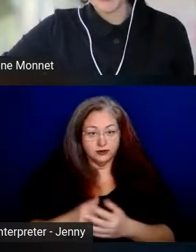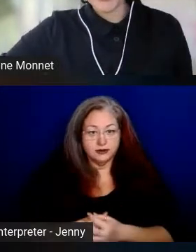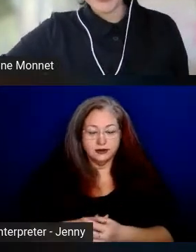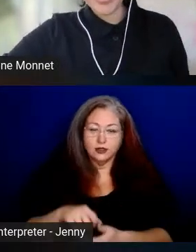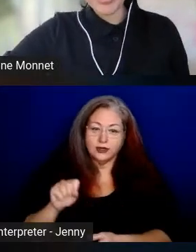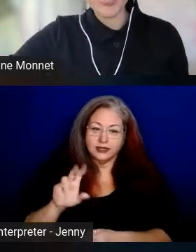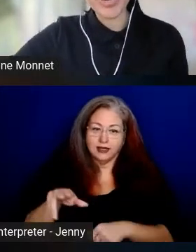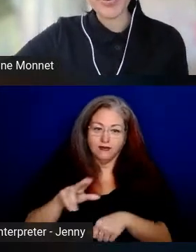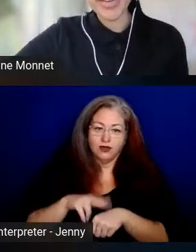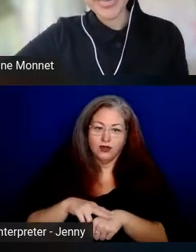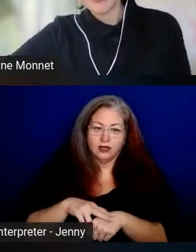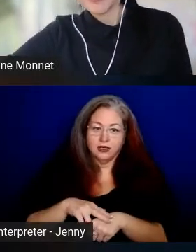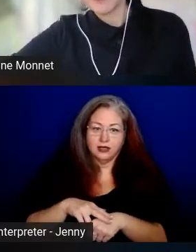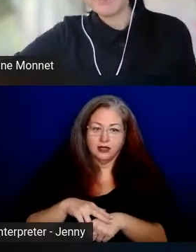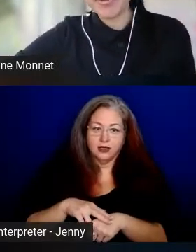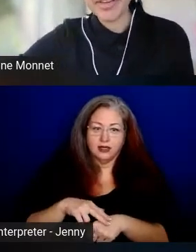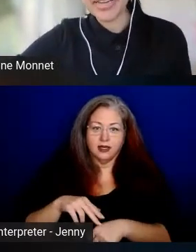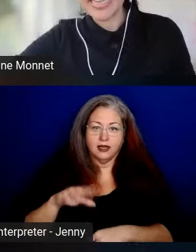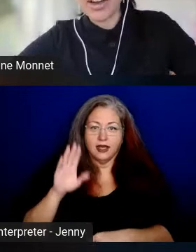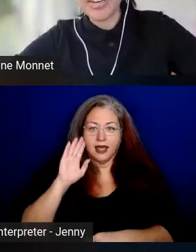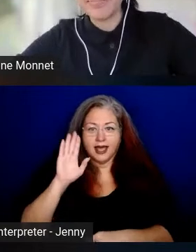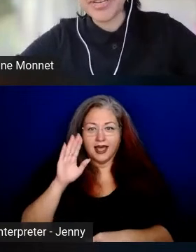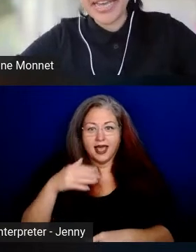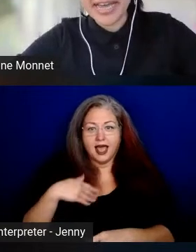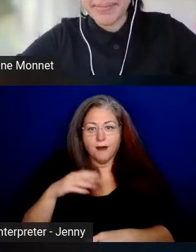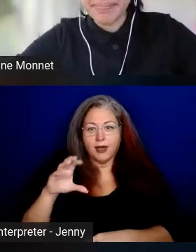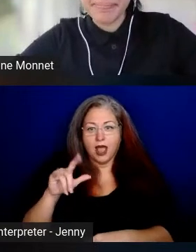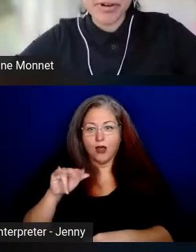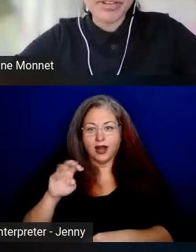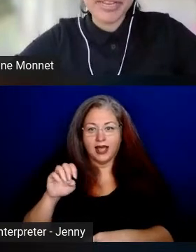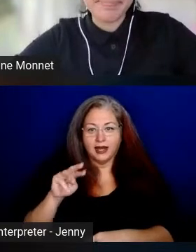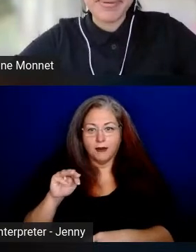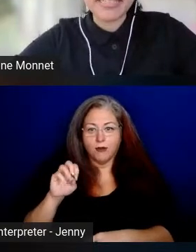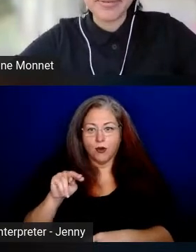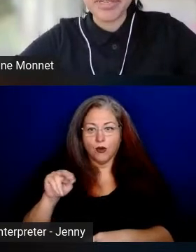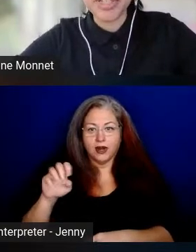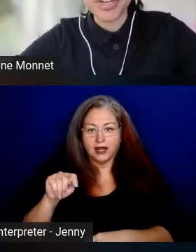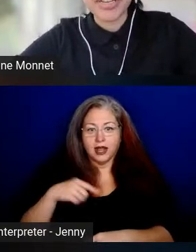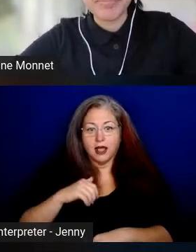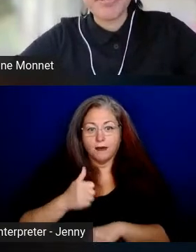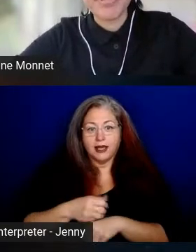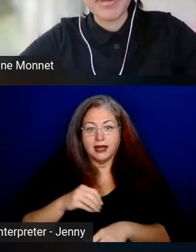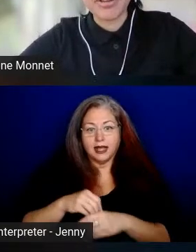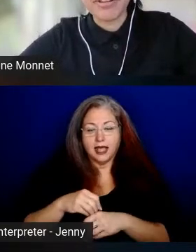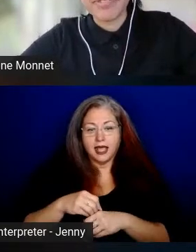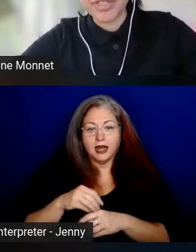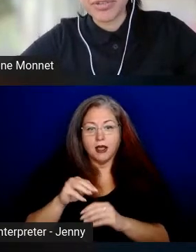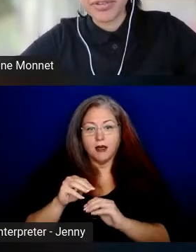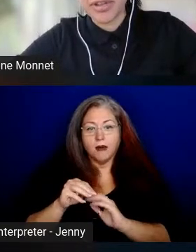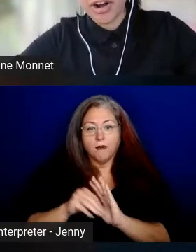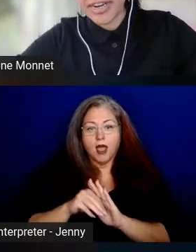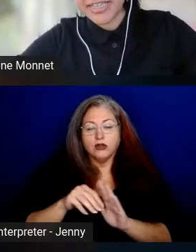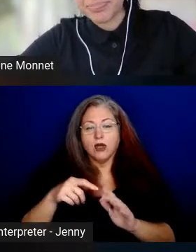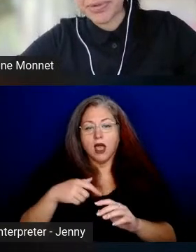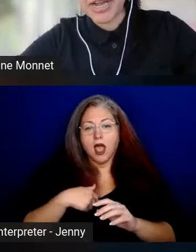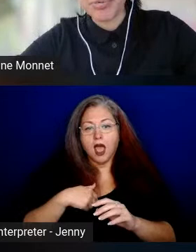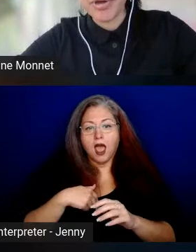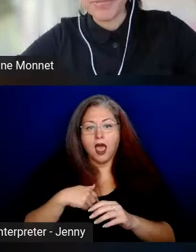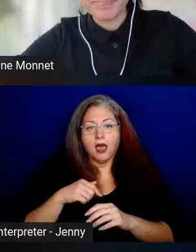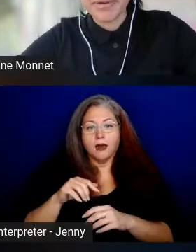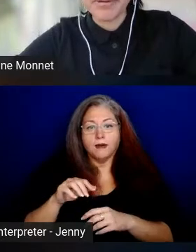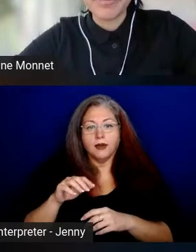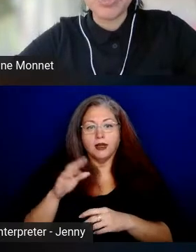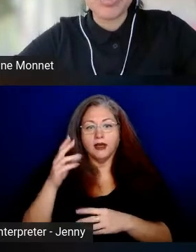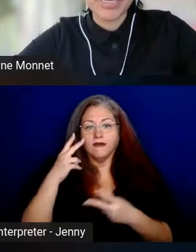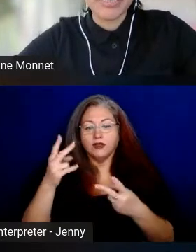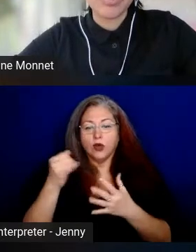Yes, of course. Quickly, I'm Caroline Monet. I'm currently based in Montreal. I'm a filmmaker and visual artist, but I grew